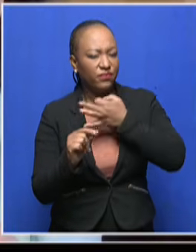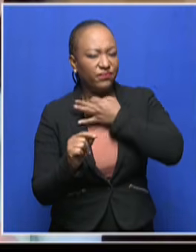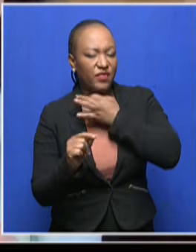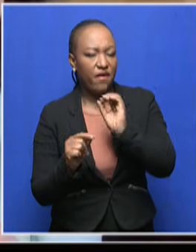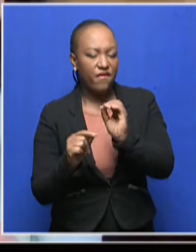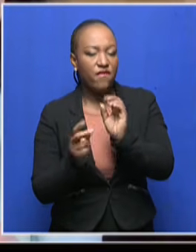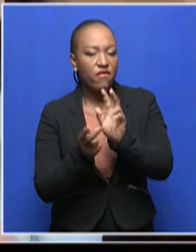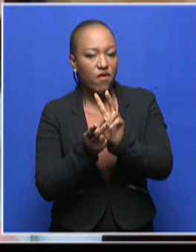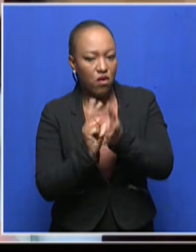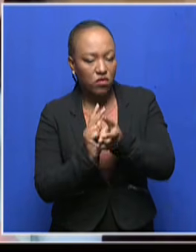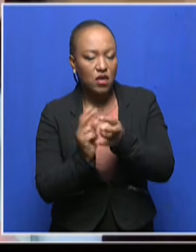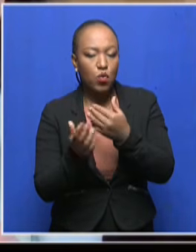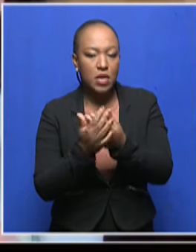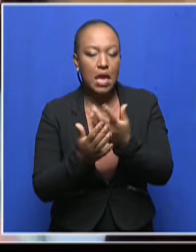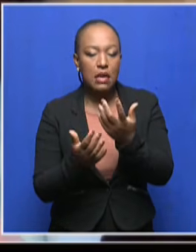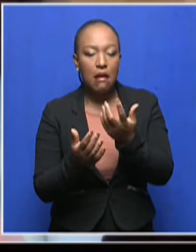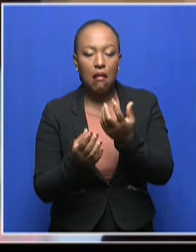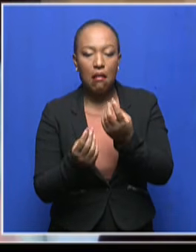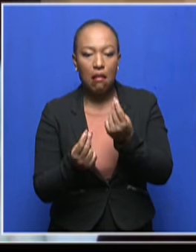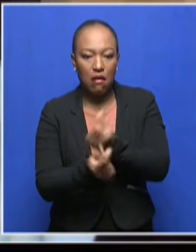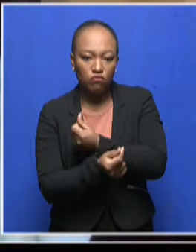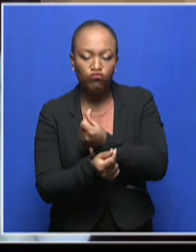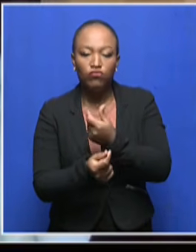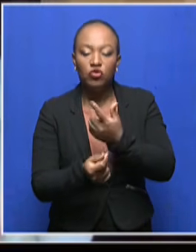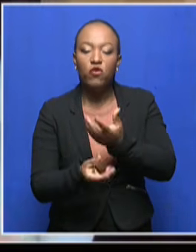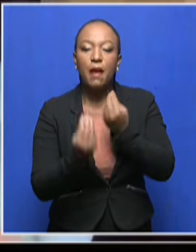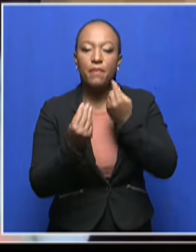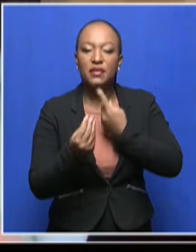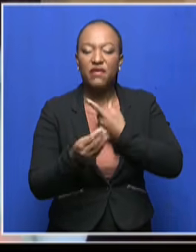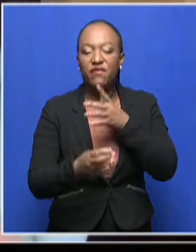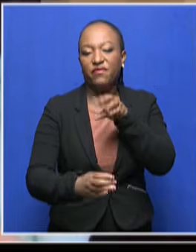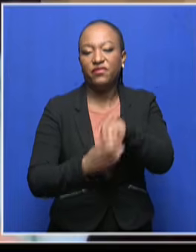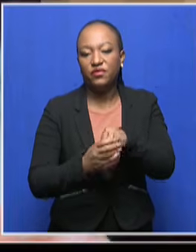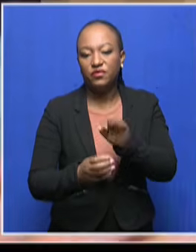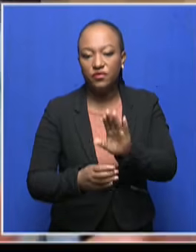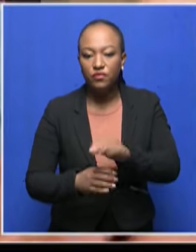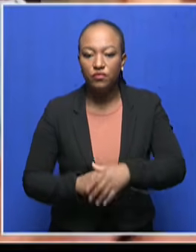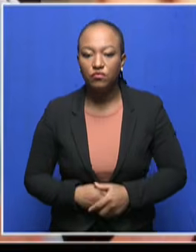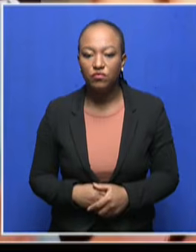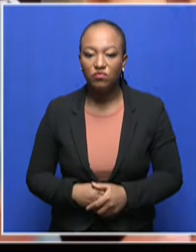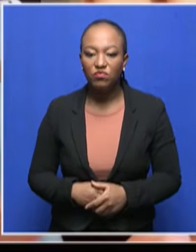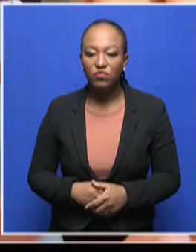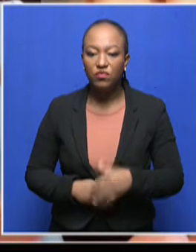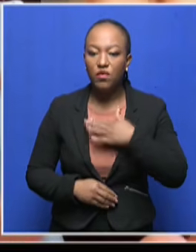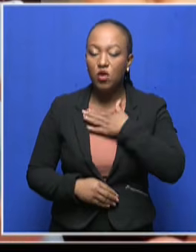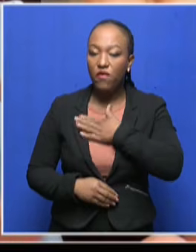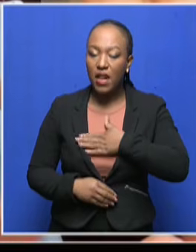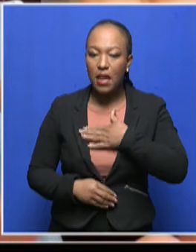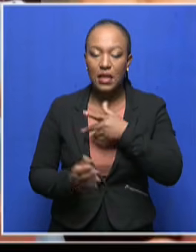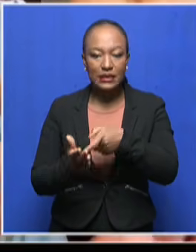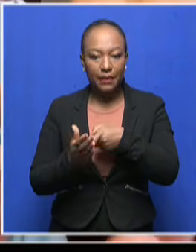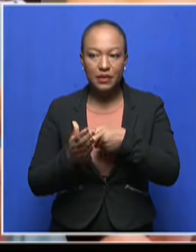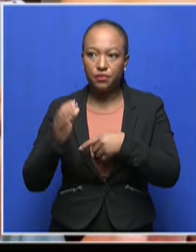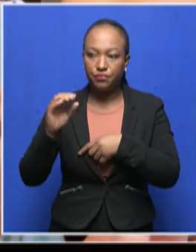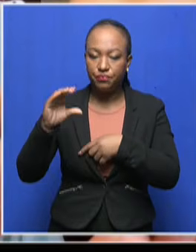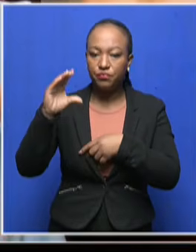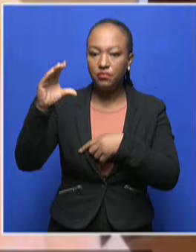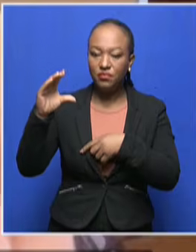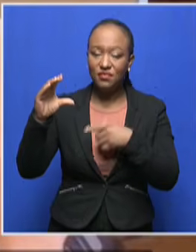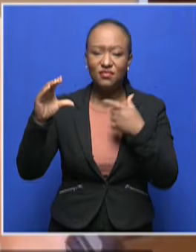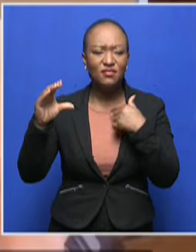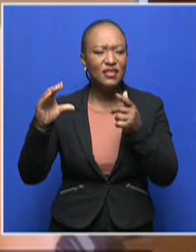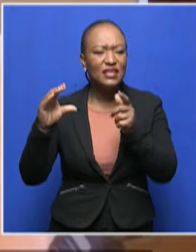and we can fall into. No, so I think you've hit the nail on the head, because what happens is you feel that you're in debt on this position over here. How am I going